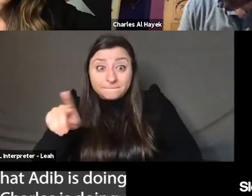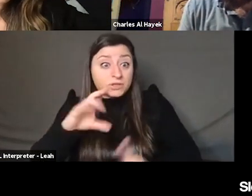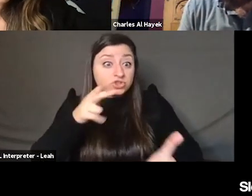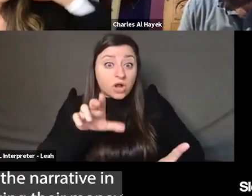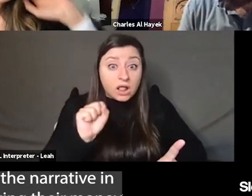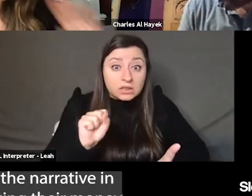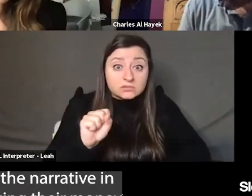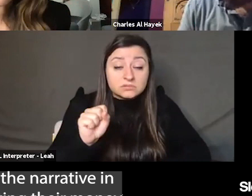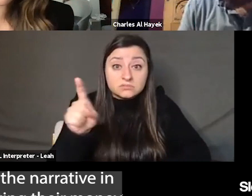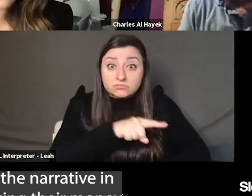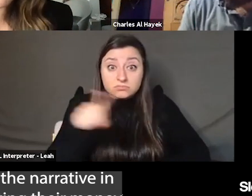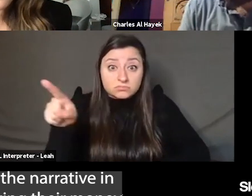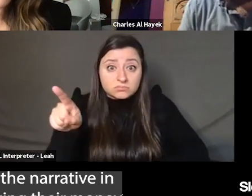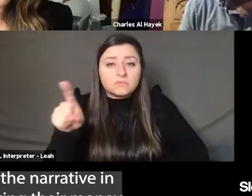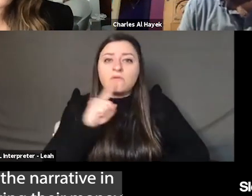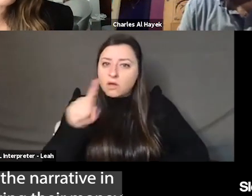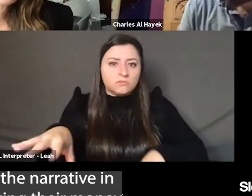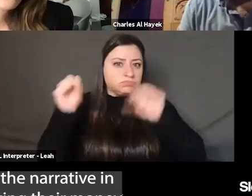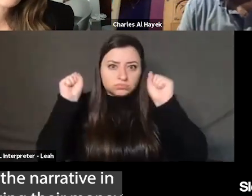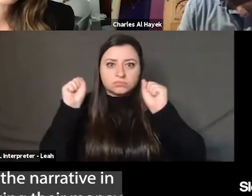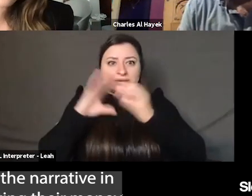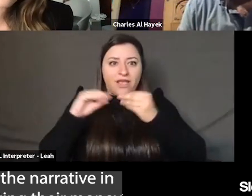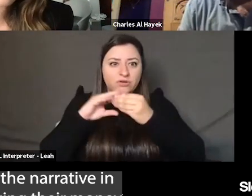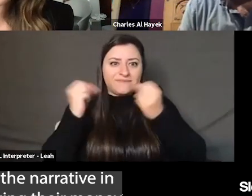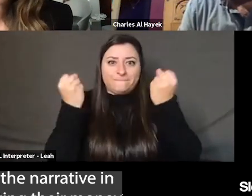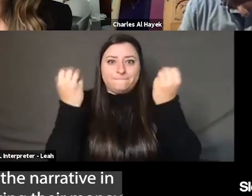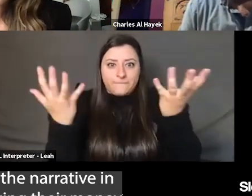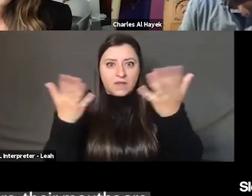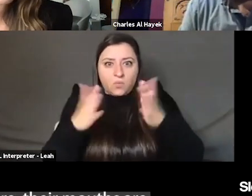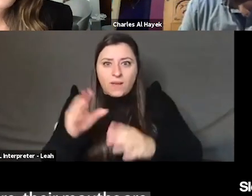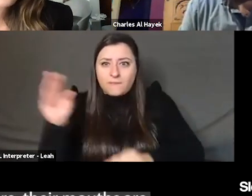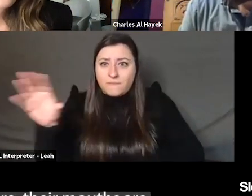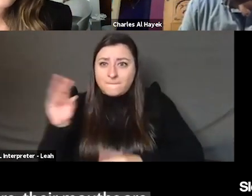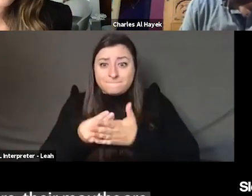is doing, this is taking back the narrative in so many ways, putting their money